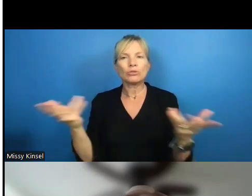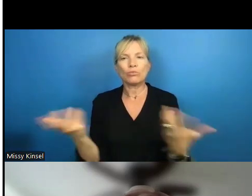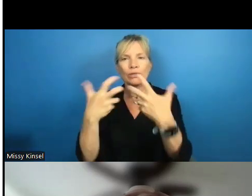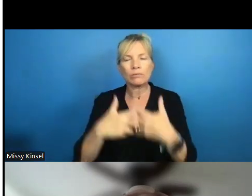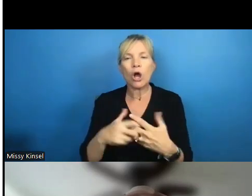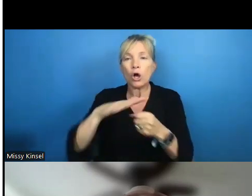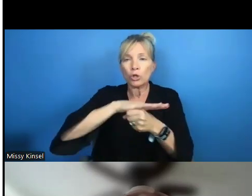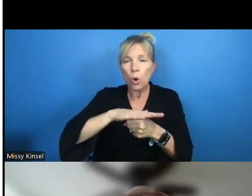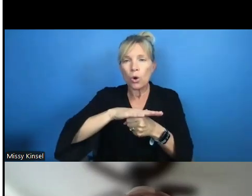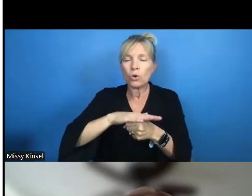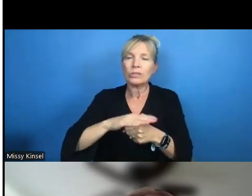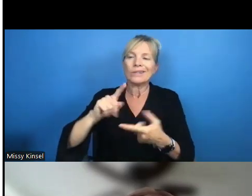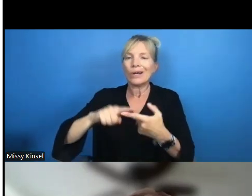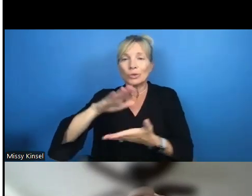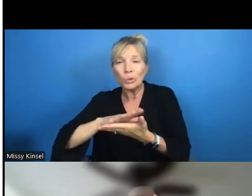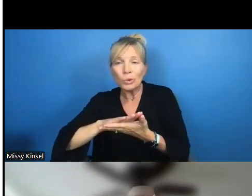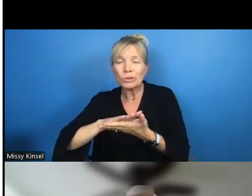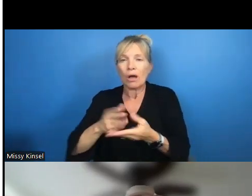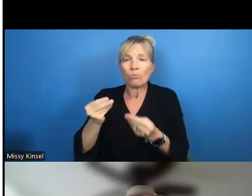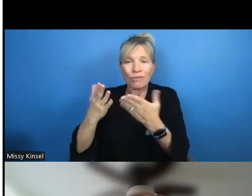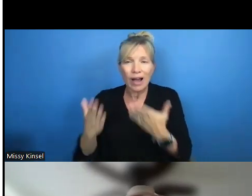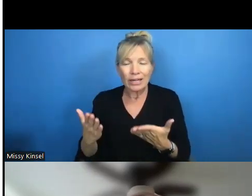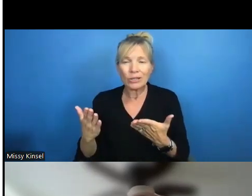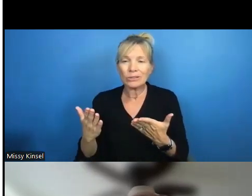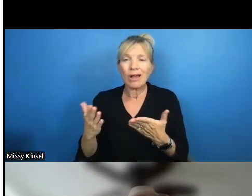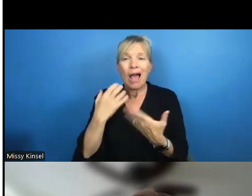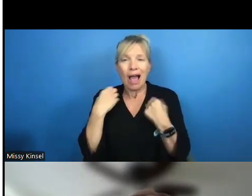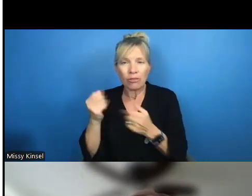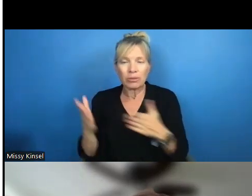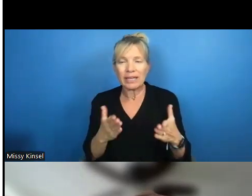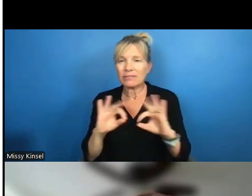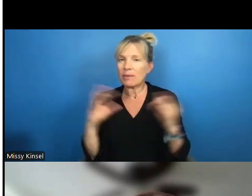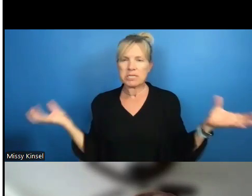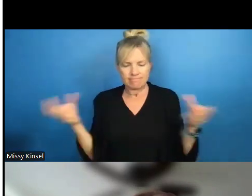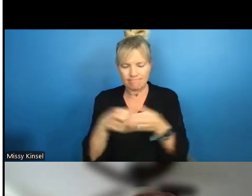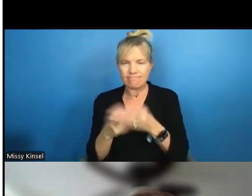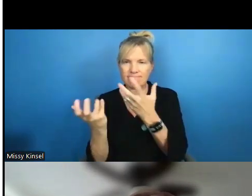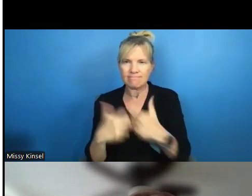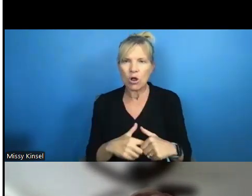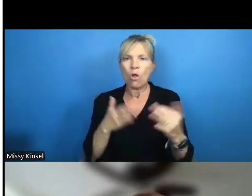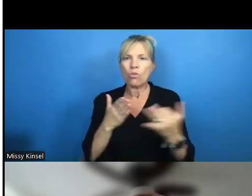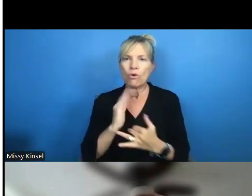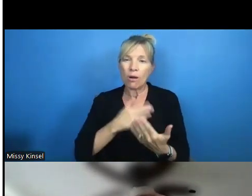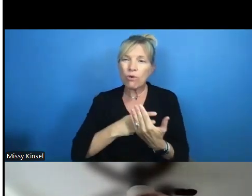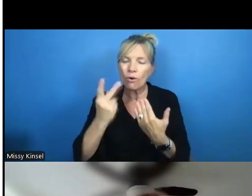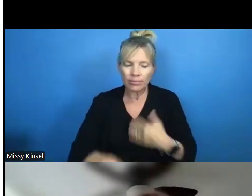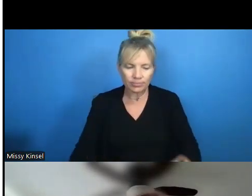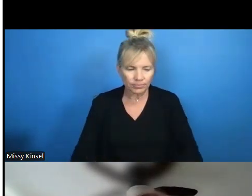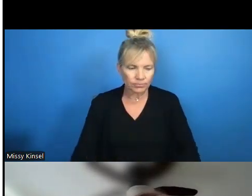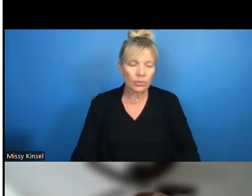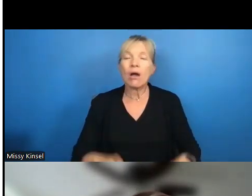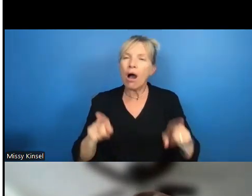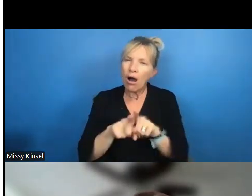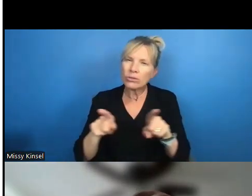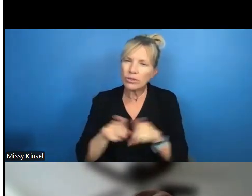local entities, schools, providers, health plans, and families through this program. And